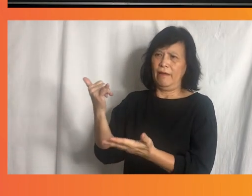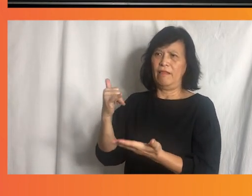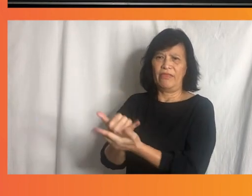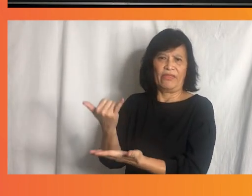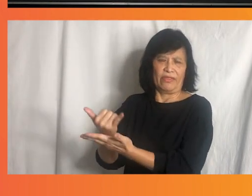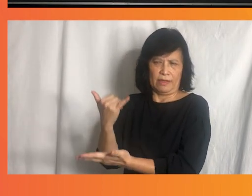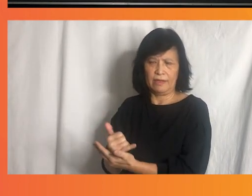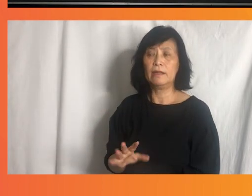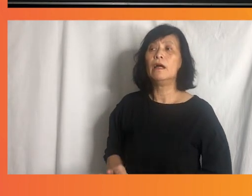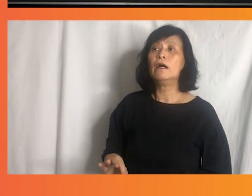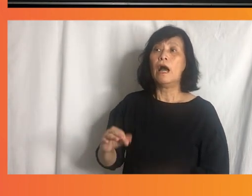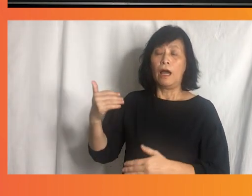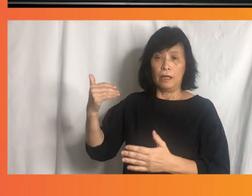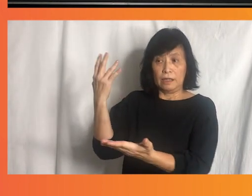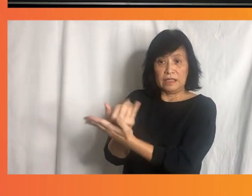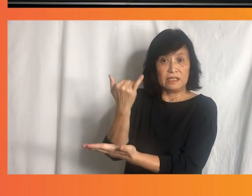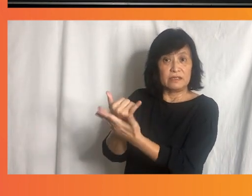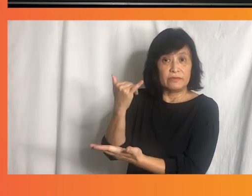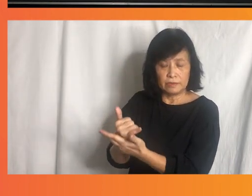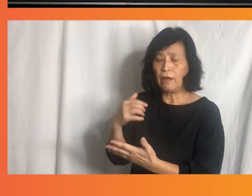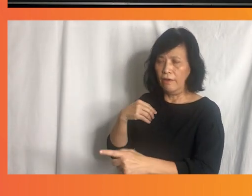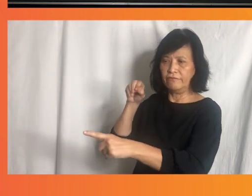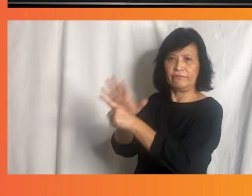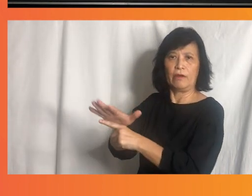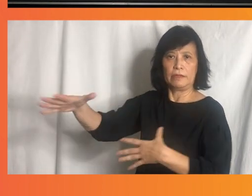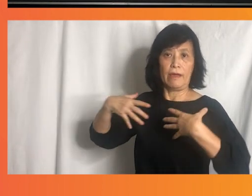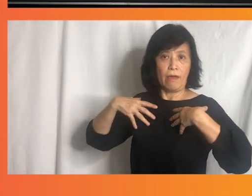Inactivity can have a negative impact on their health and function.